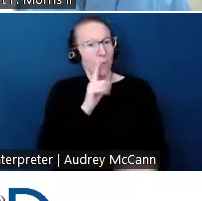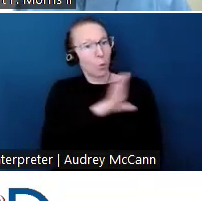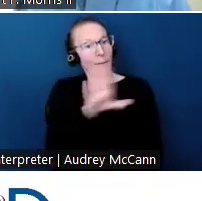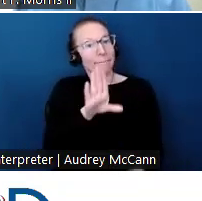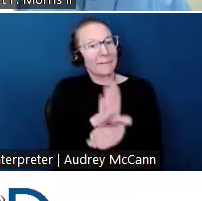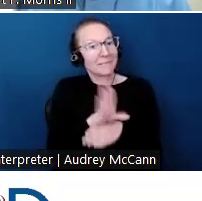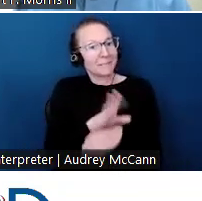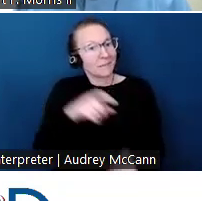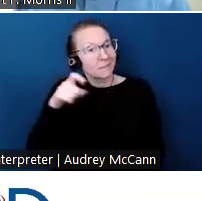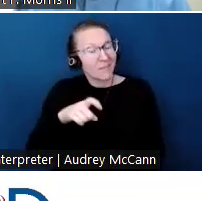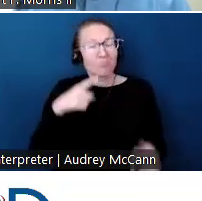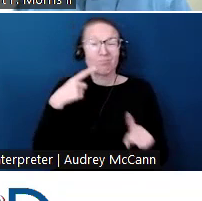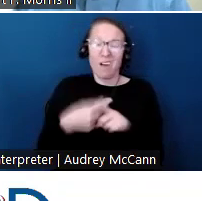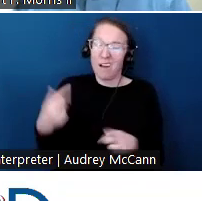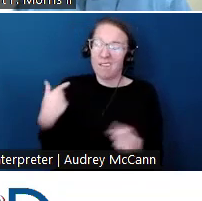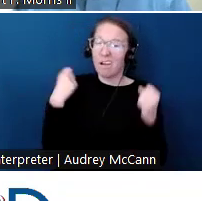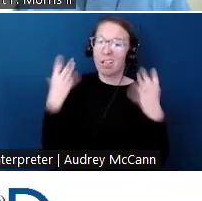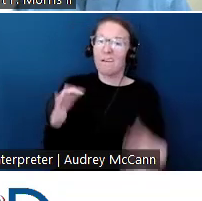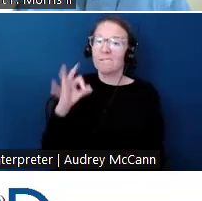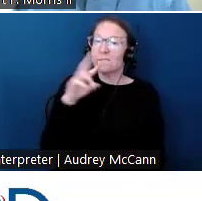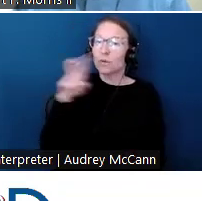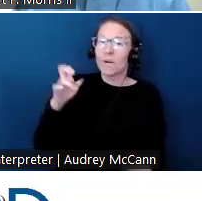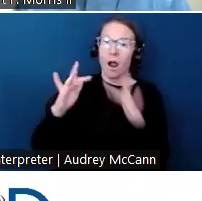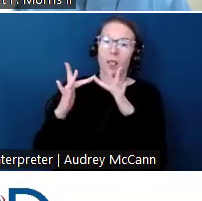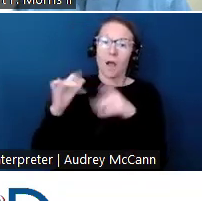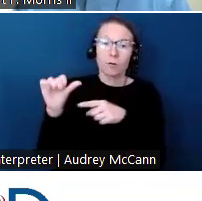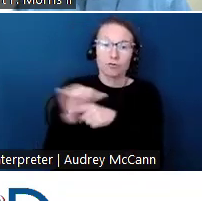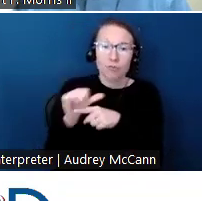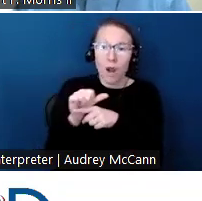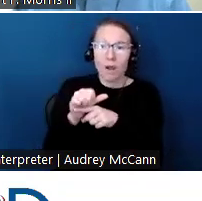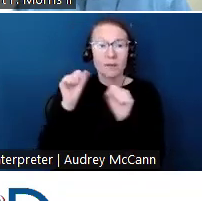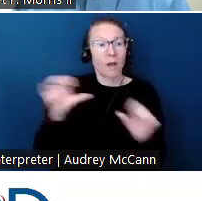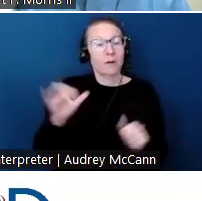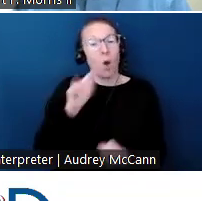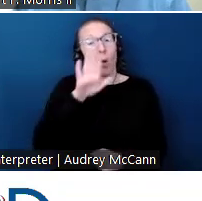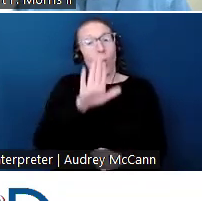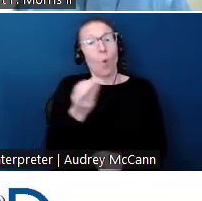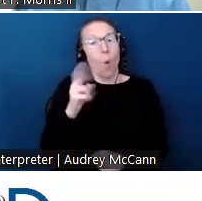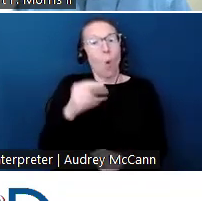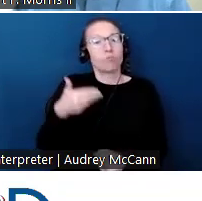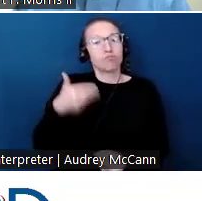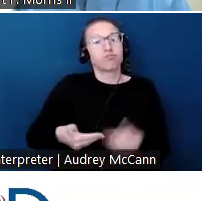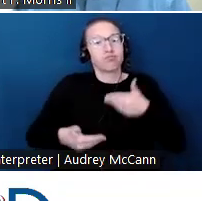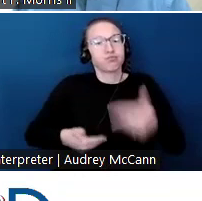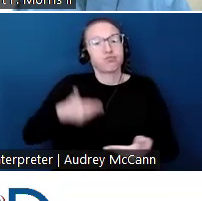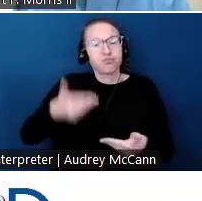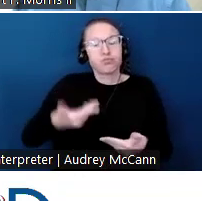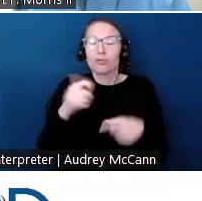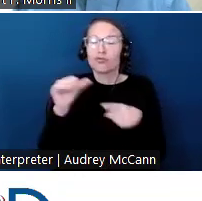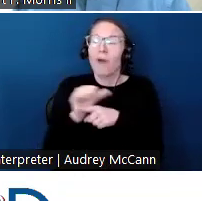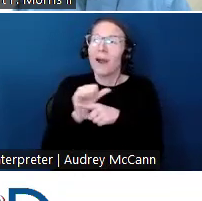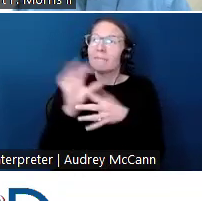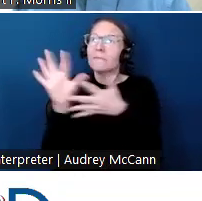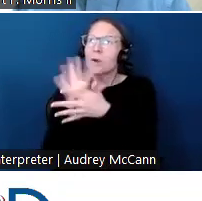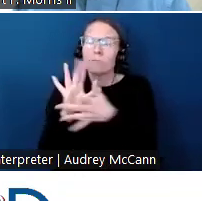lot of free online trainings that can be done at an individual's own pace, that are like training videos around things